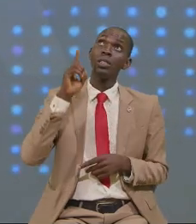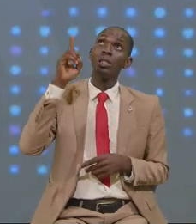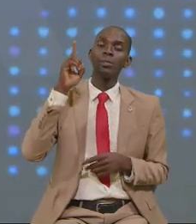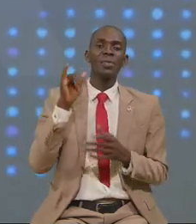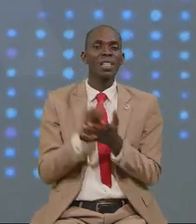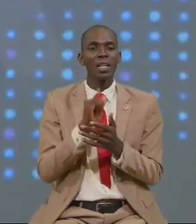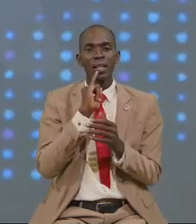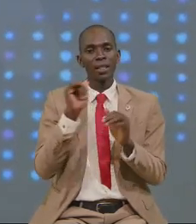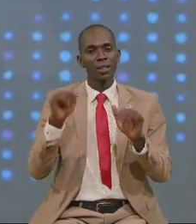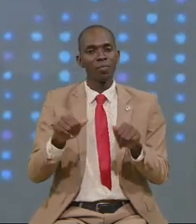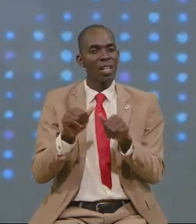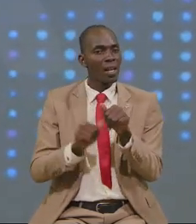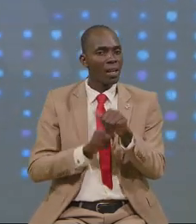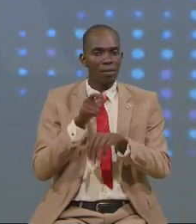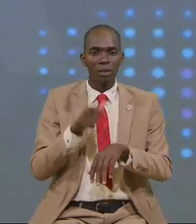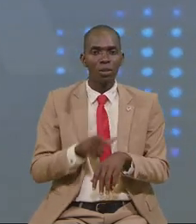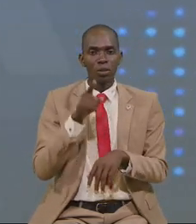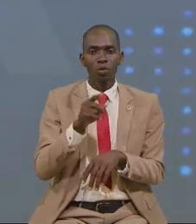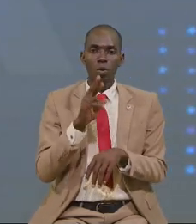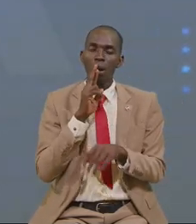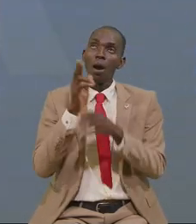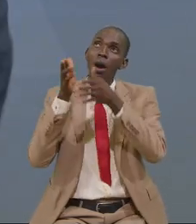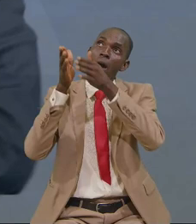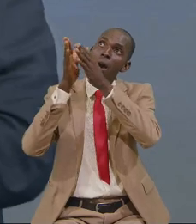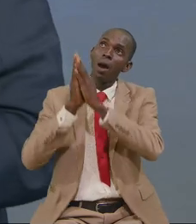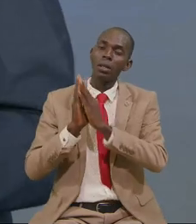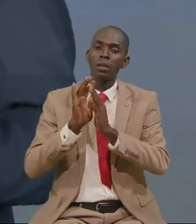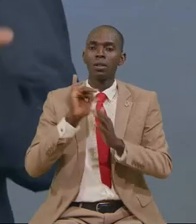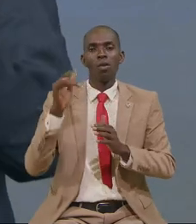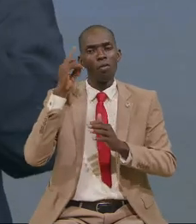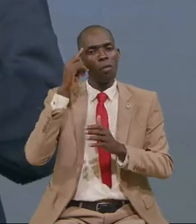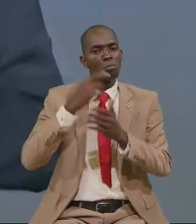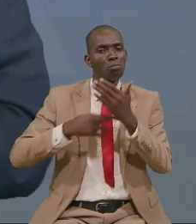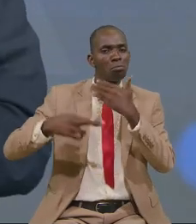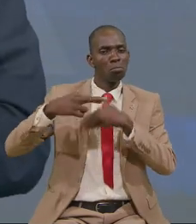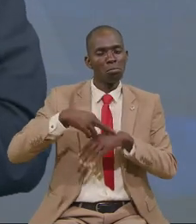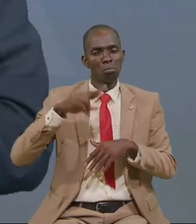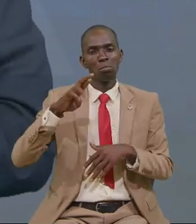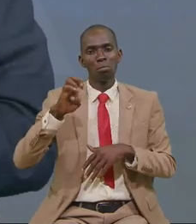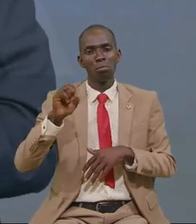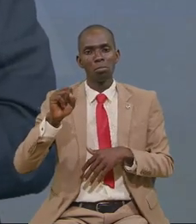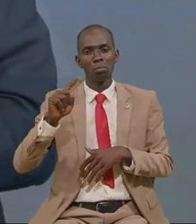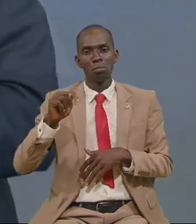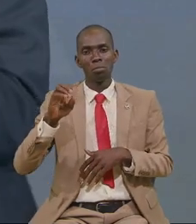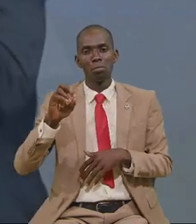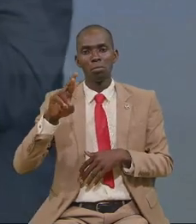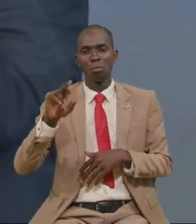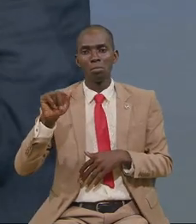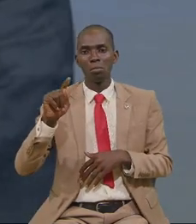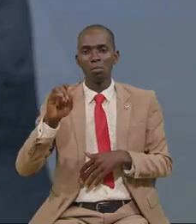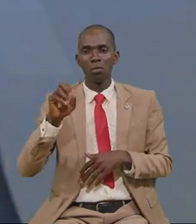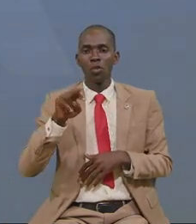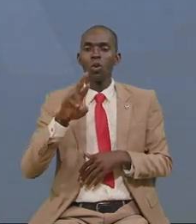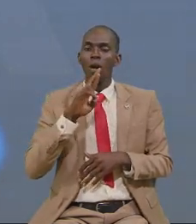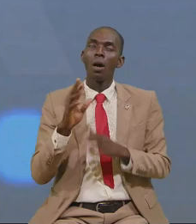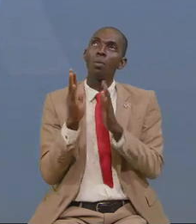able. Every time you are asking for restoration, you are coming to Him that is able. Every time